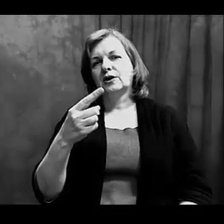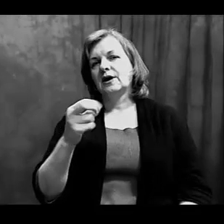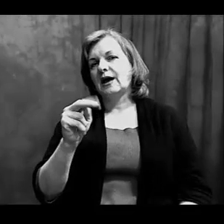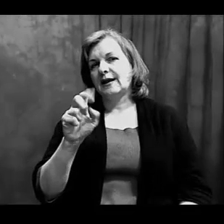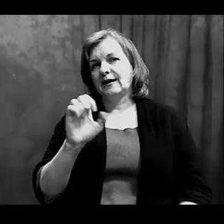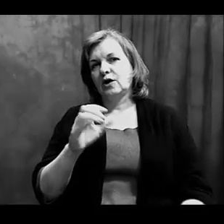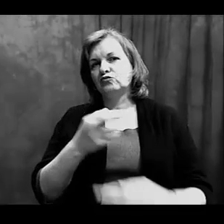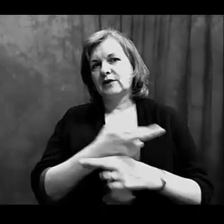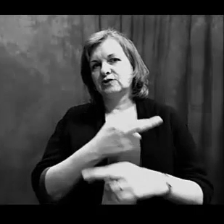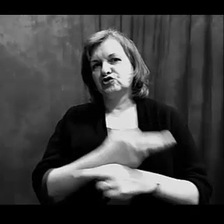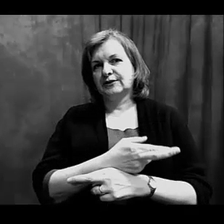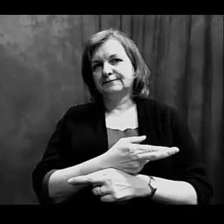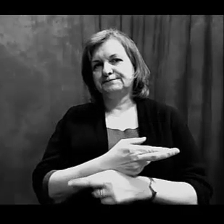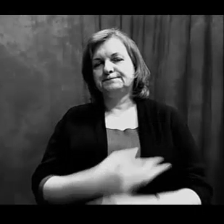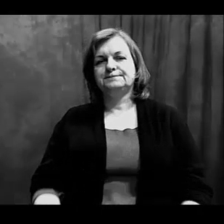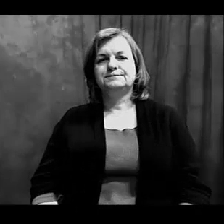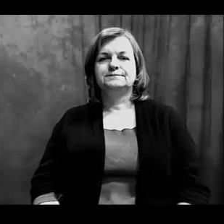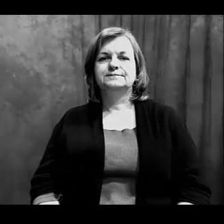exergonic